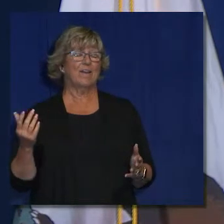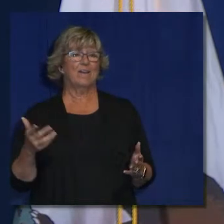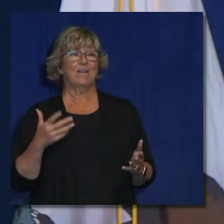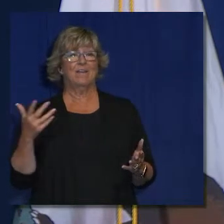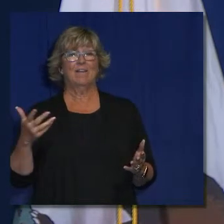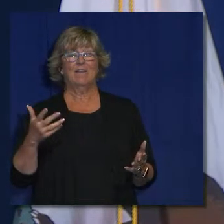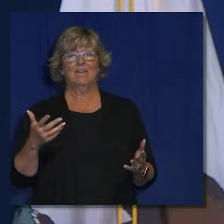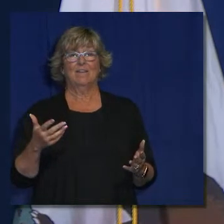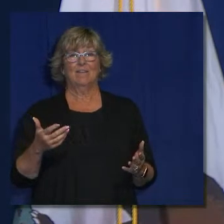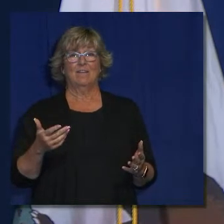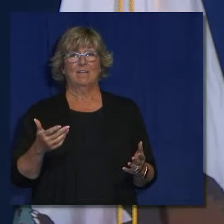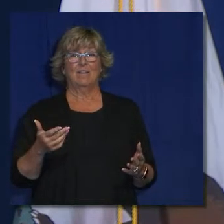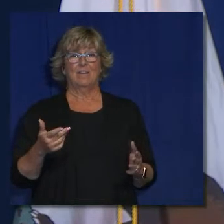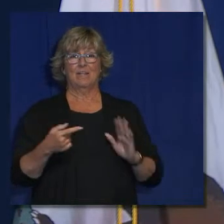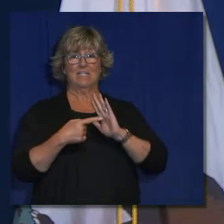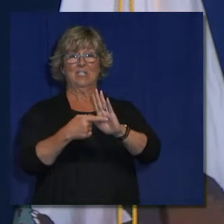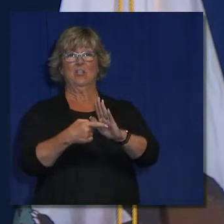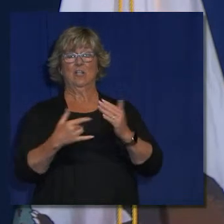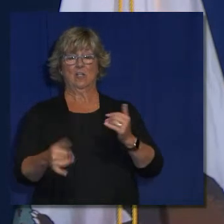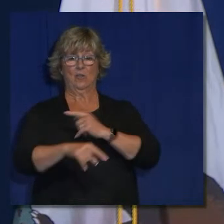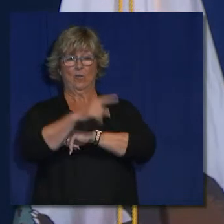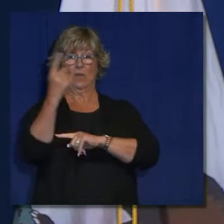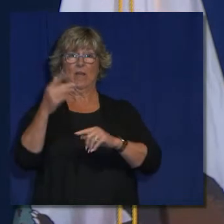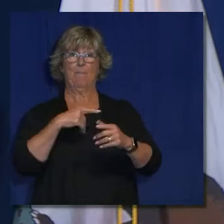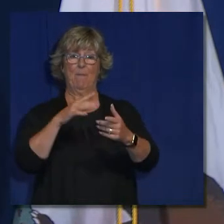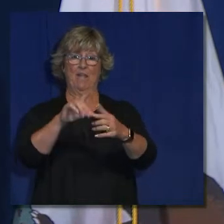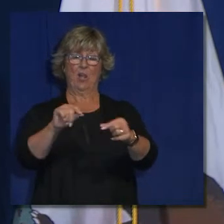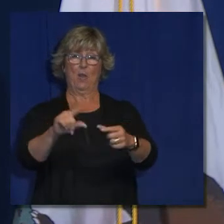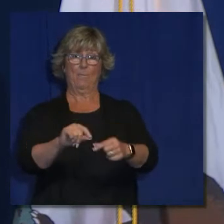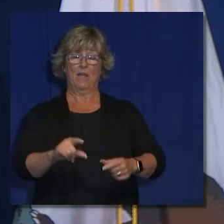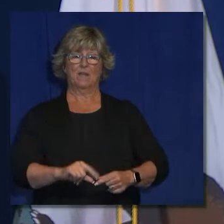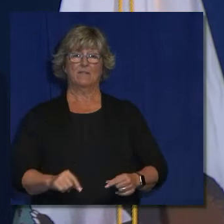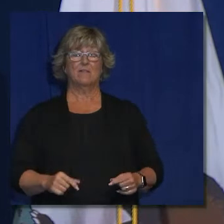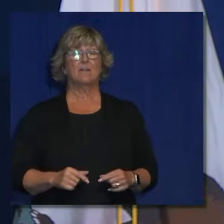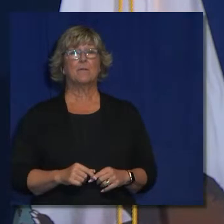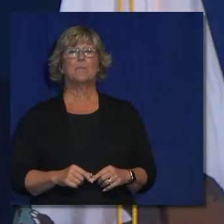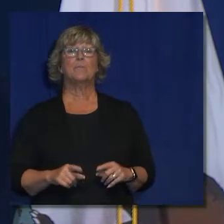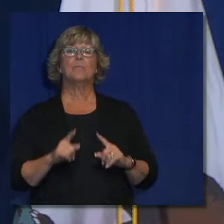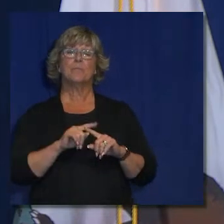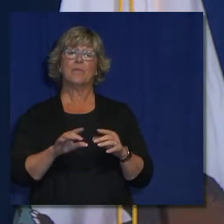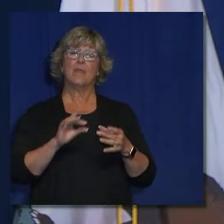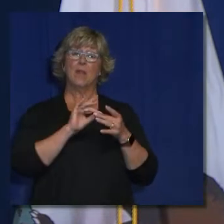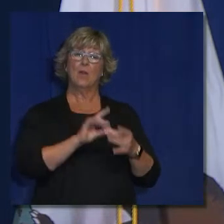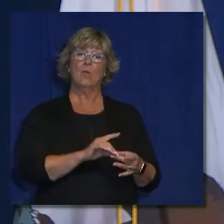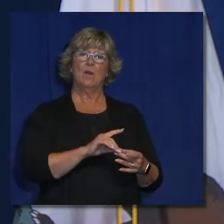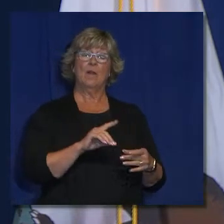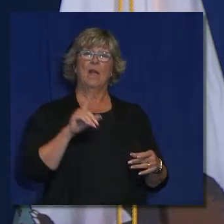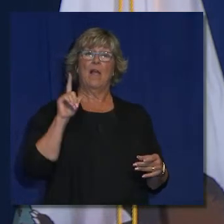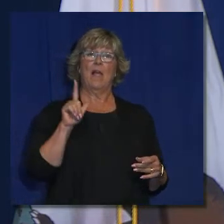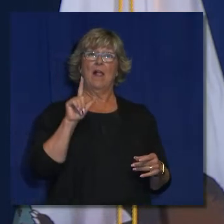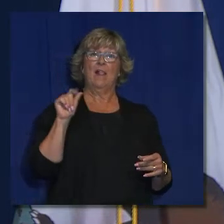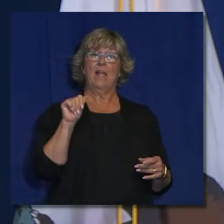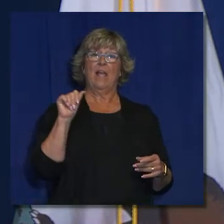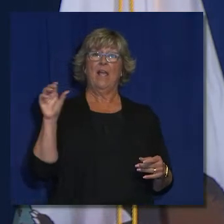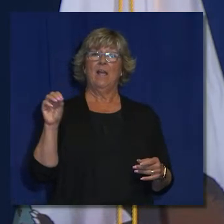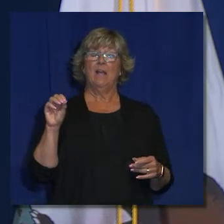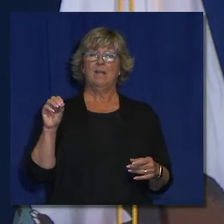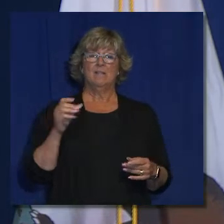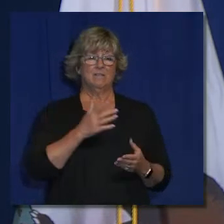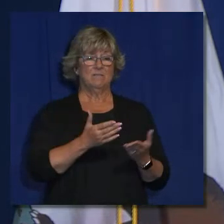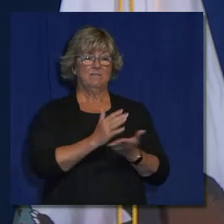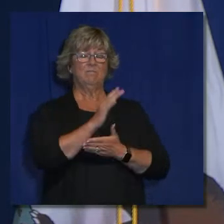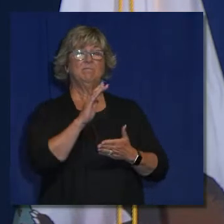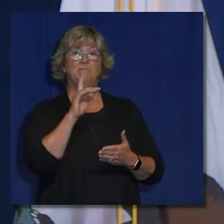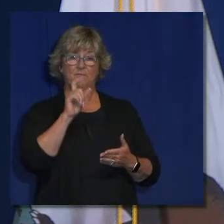and certainly reflected today in comments I've made. As it relates to the LAO, they're right. We